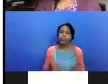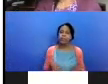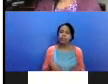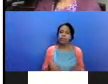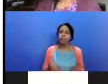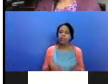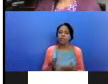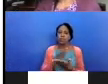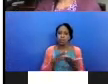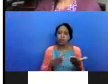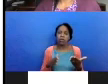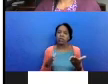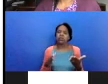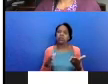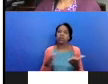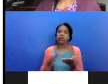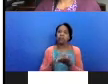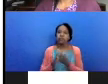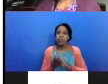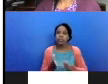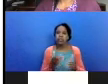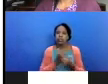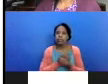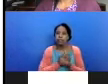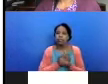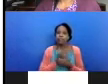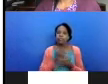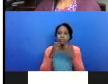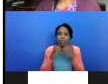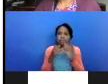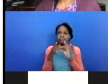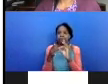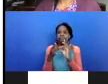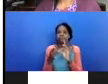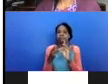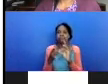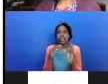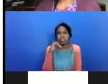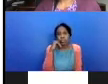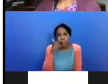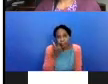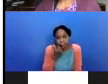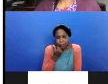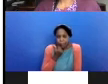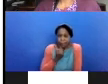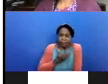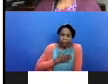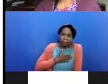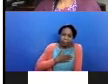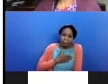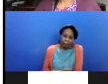relationships, and that it's okay to feel shame when we're off track from our values. So making space for that shame is a really important part of